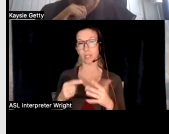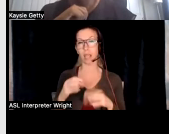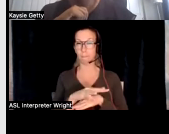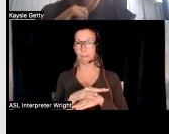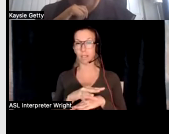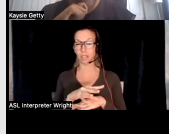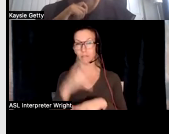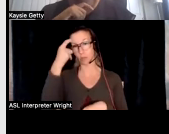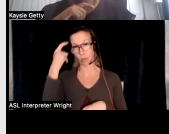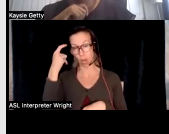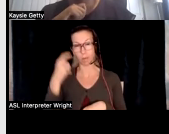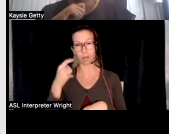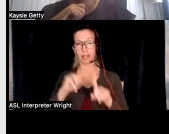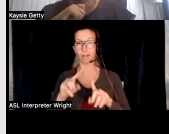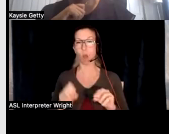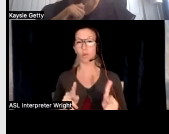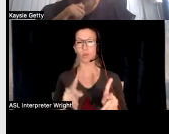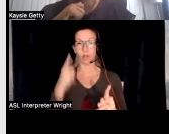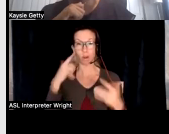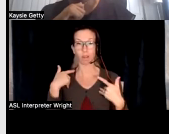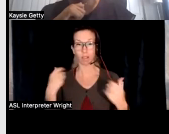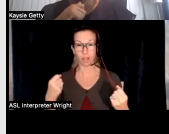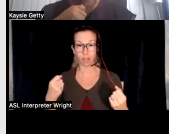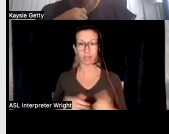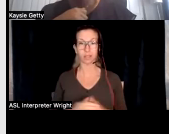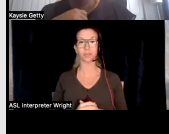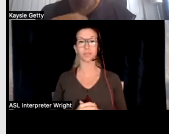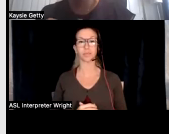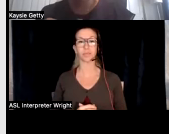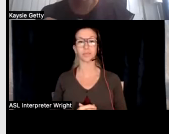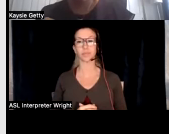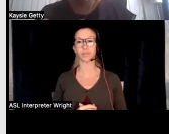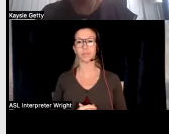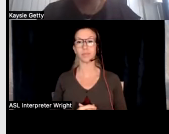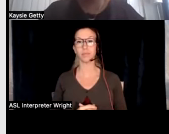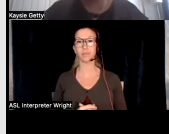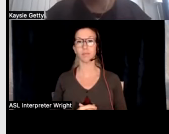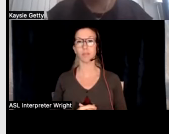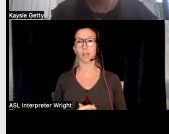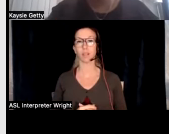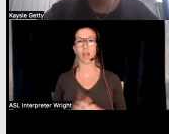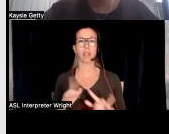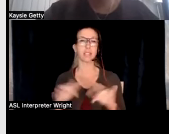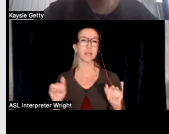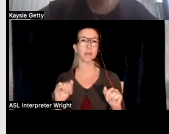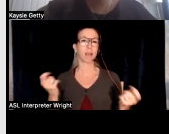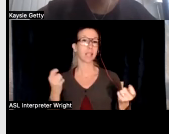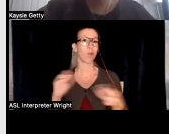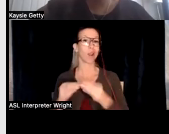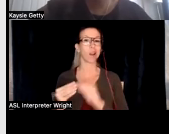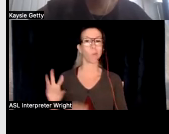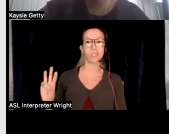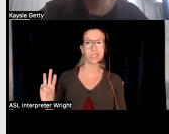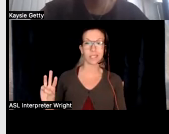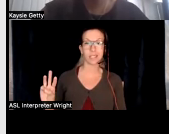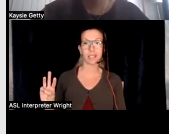then those opportunities for healing, and at the same time really celebrating, you know, number 6, looking at